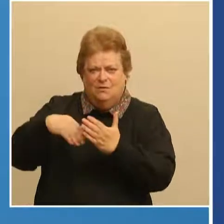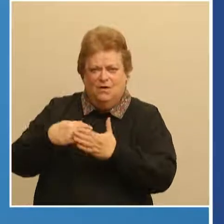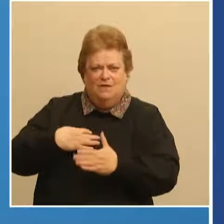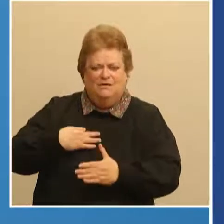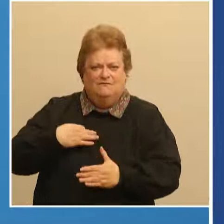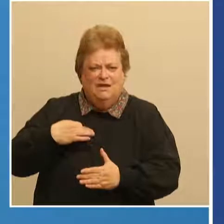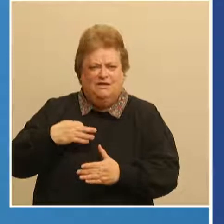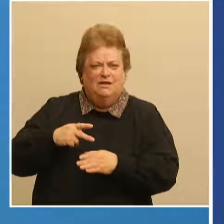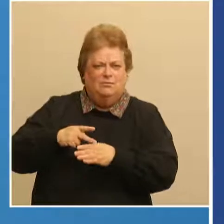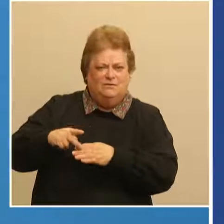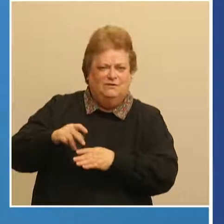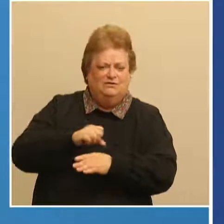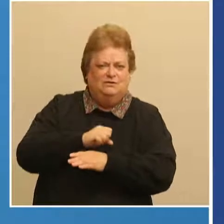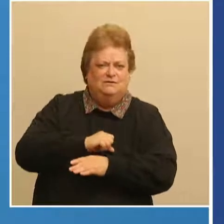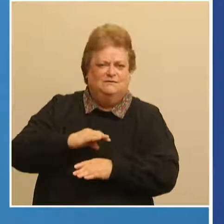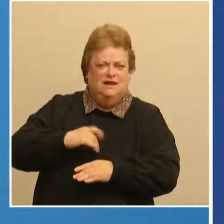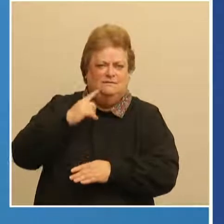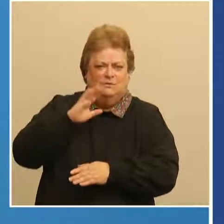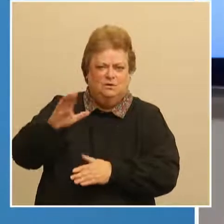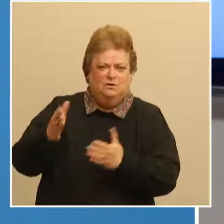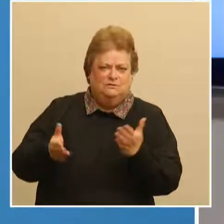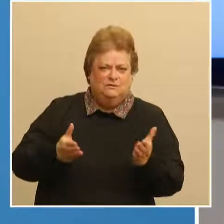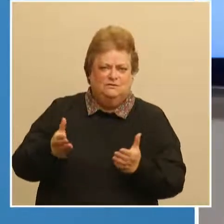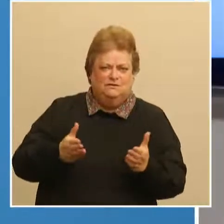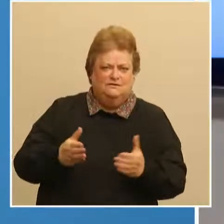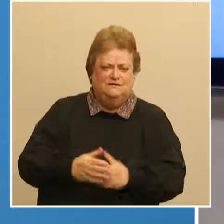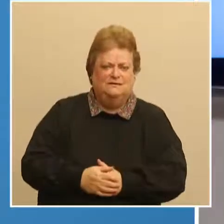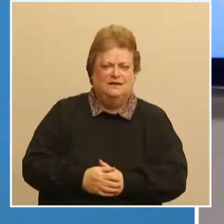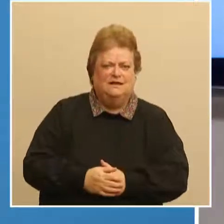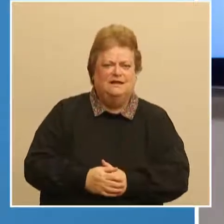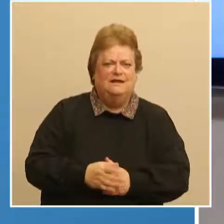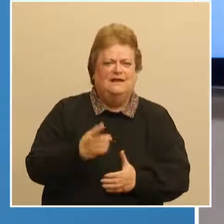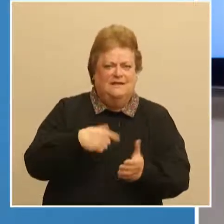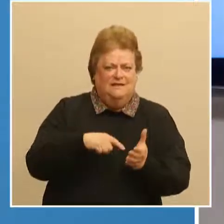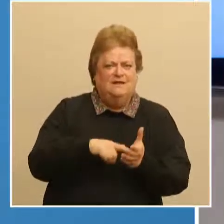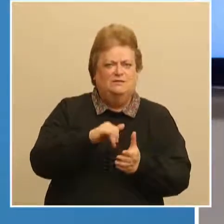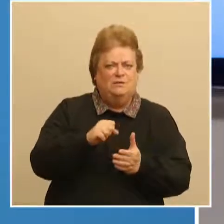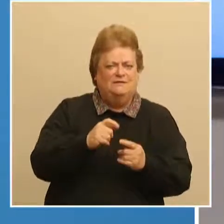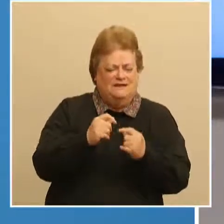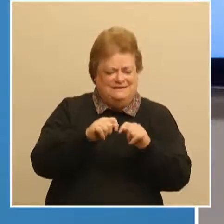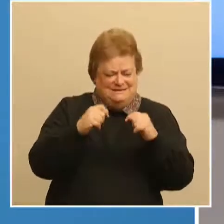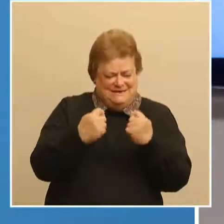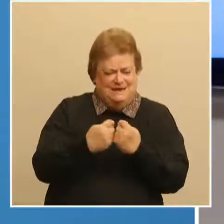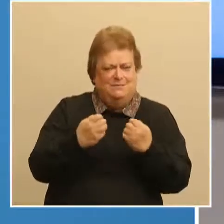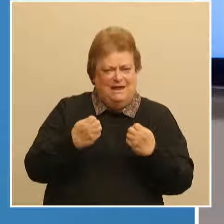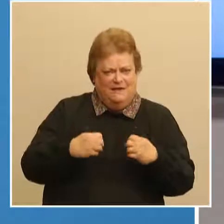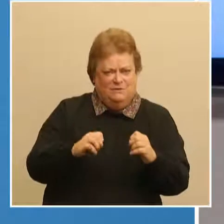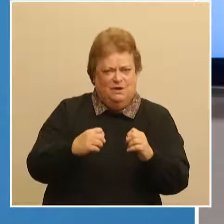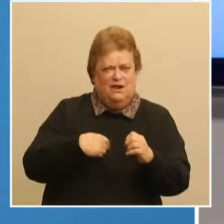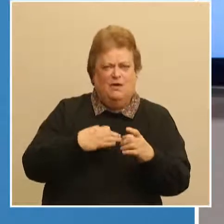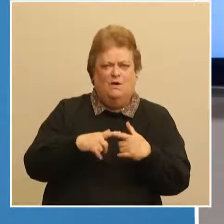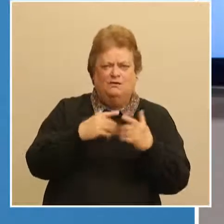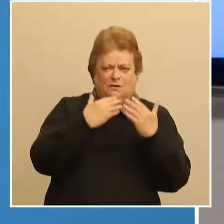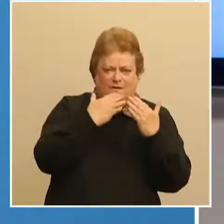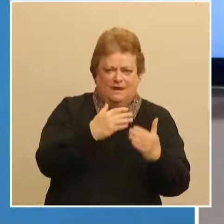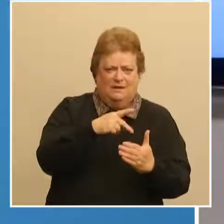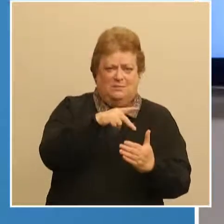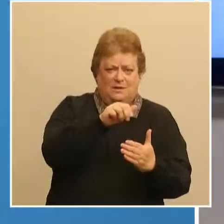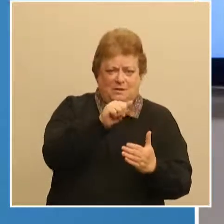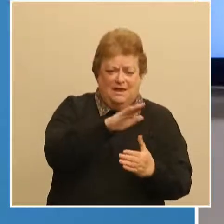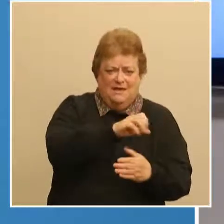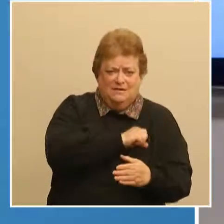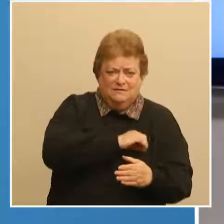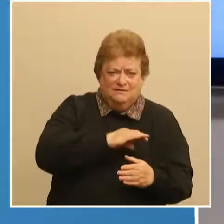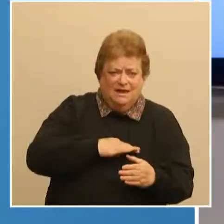and professional staff for your service. This was truly a team effort, and I want to again thank the arena staff, our